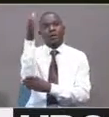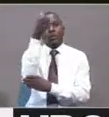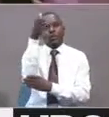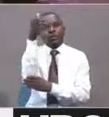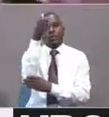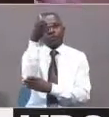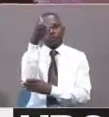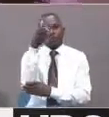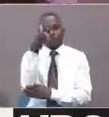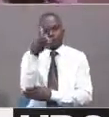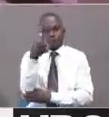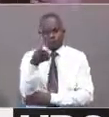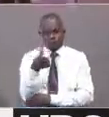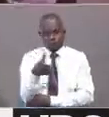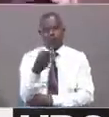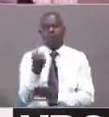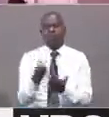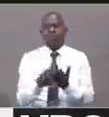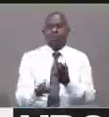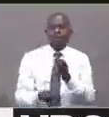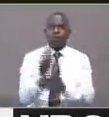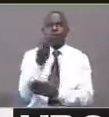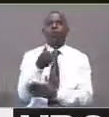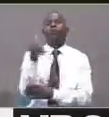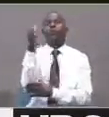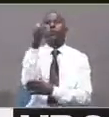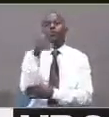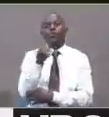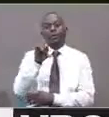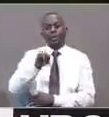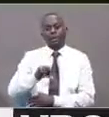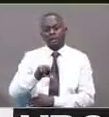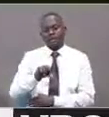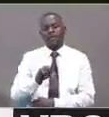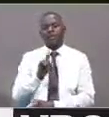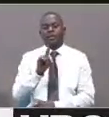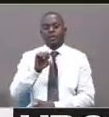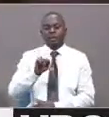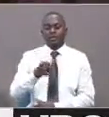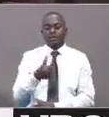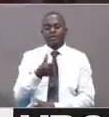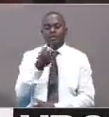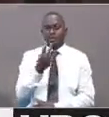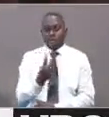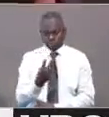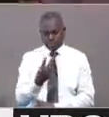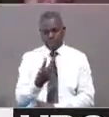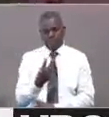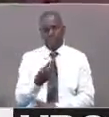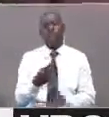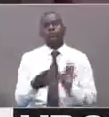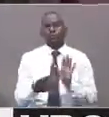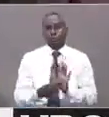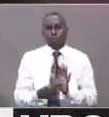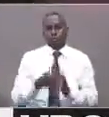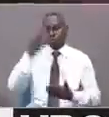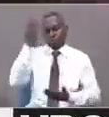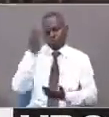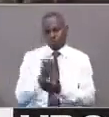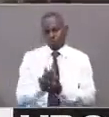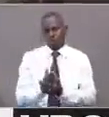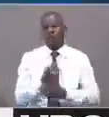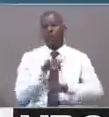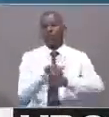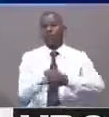was lowered to raise the Uganda flag on October 9th, 1962, signifying the end of the British